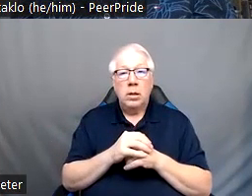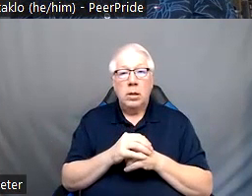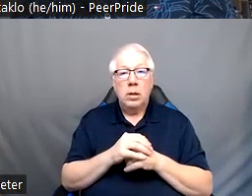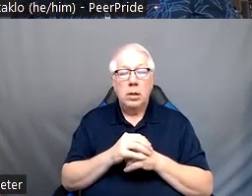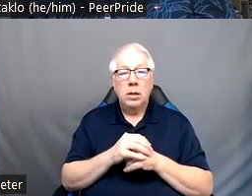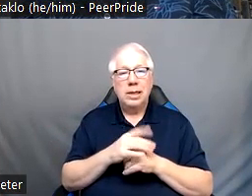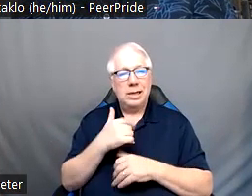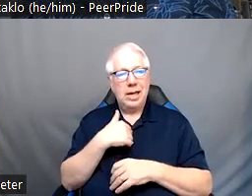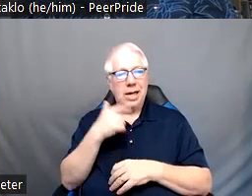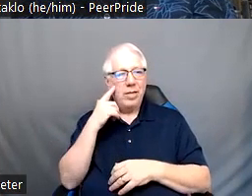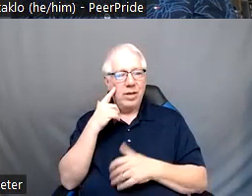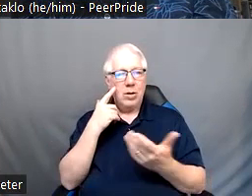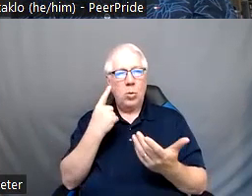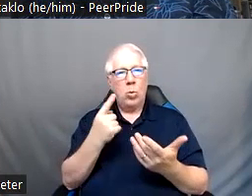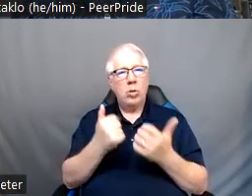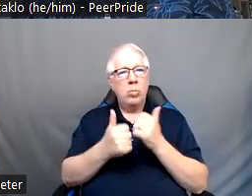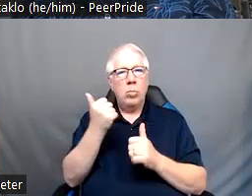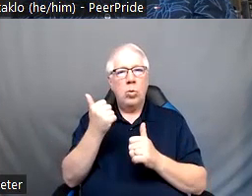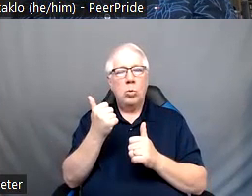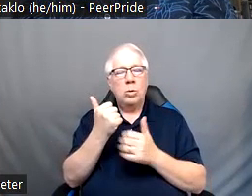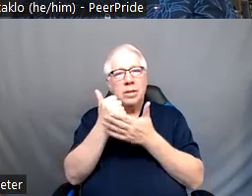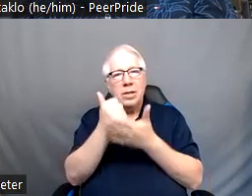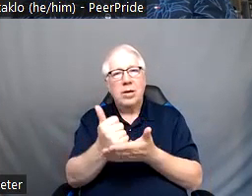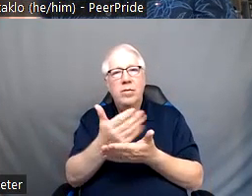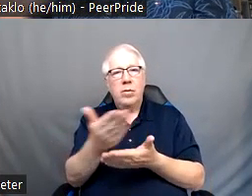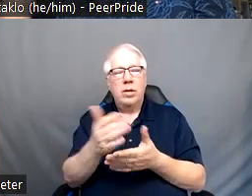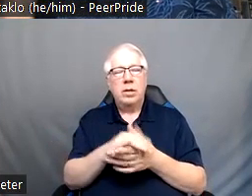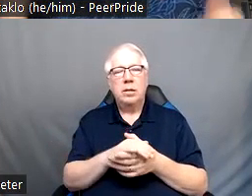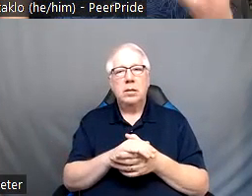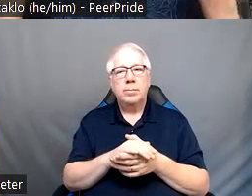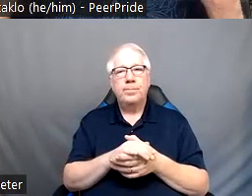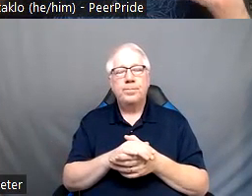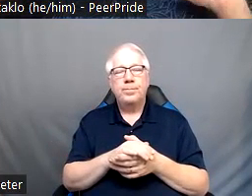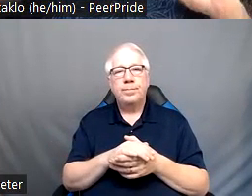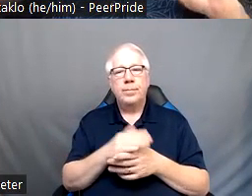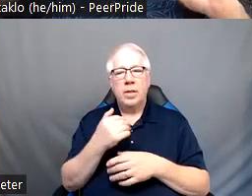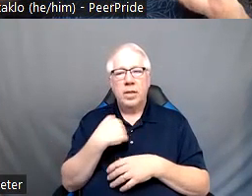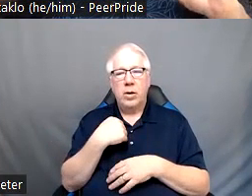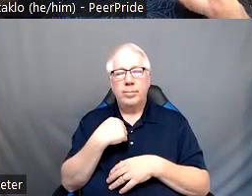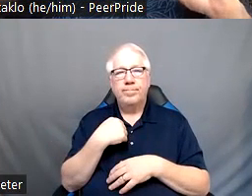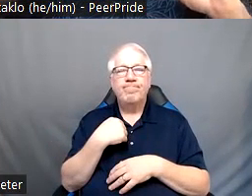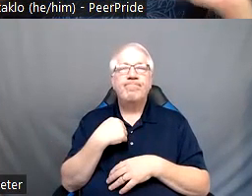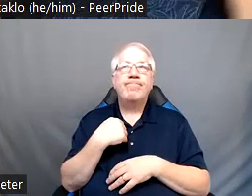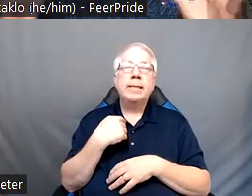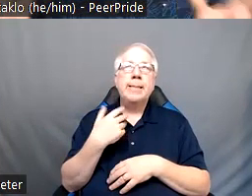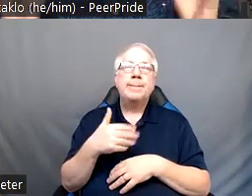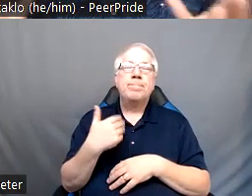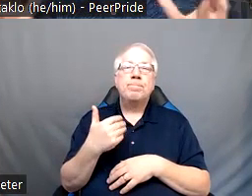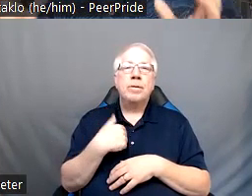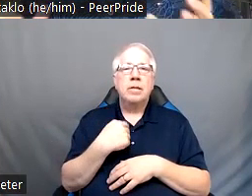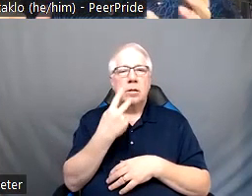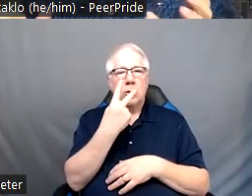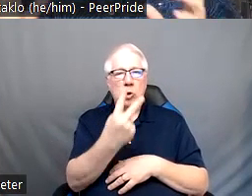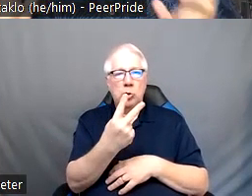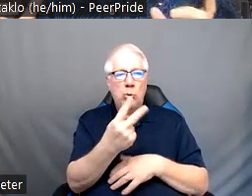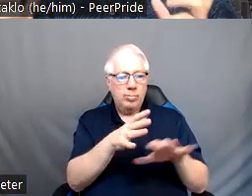I think one of the most helpful things, right? There are two kind of buckets